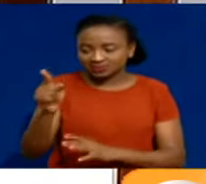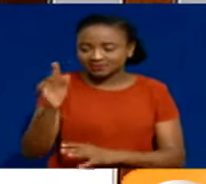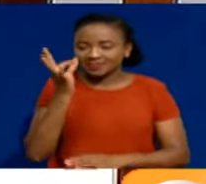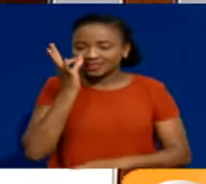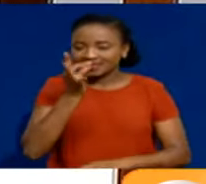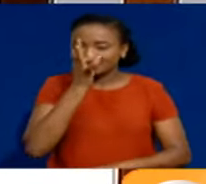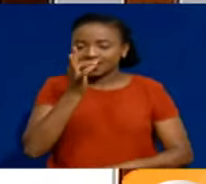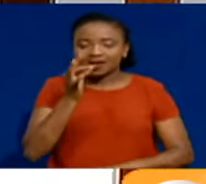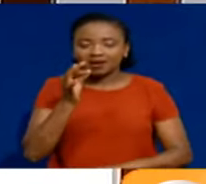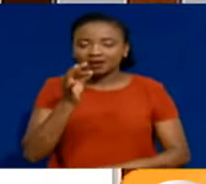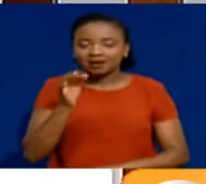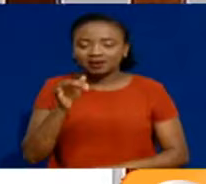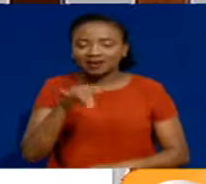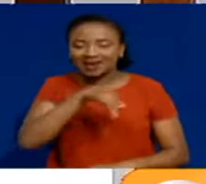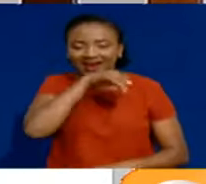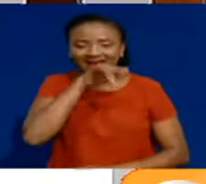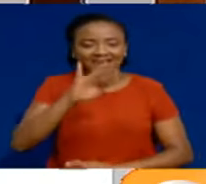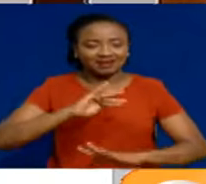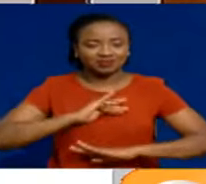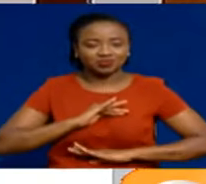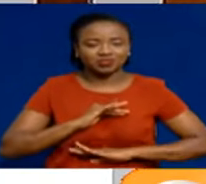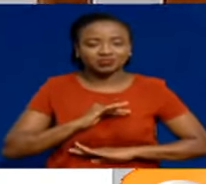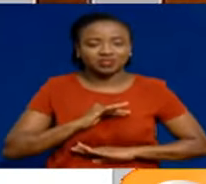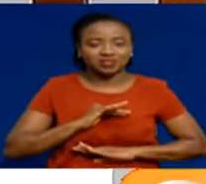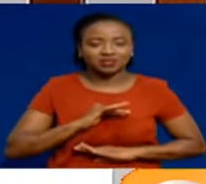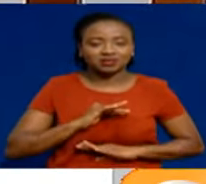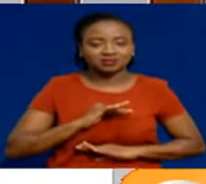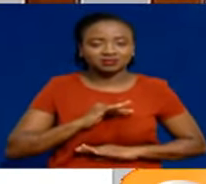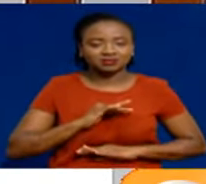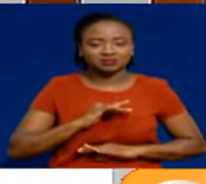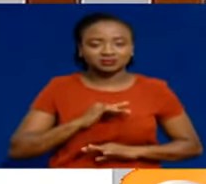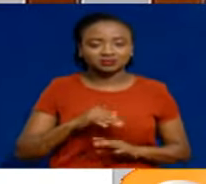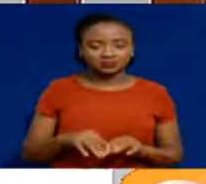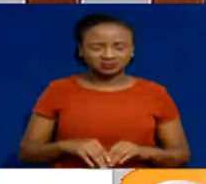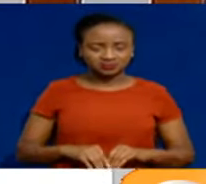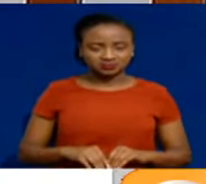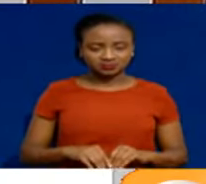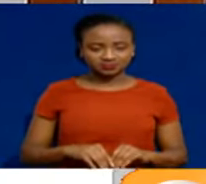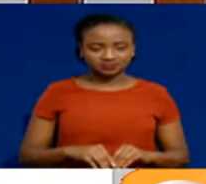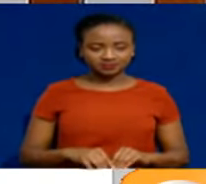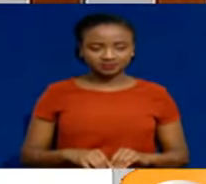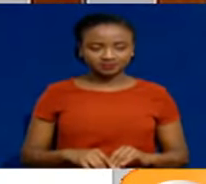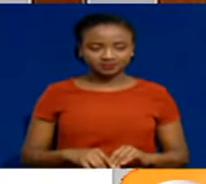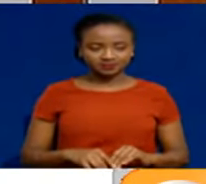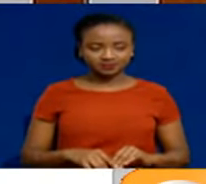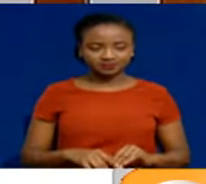saying in Mount Kenya, that in your hands we are safe.